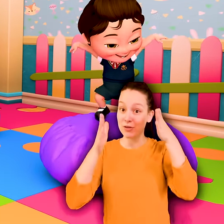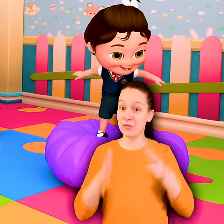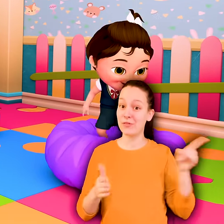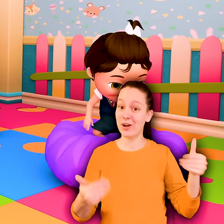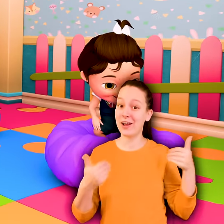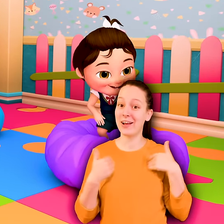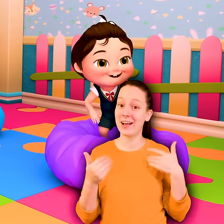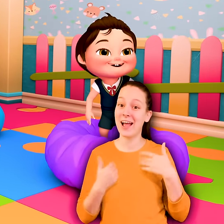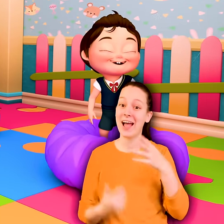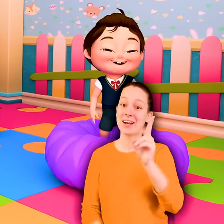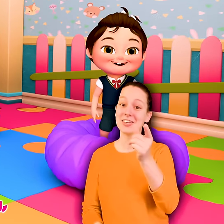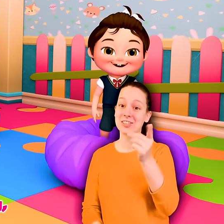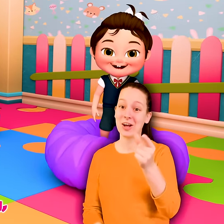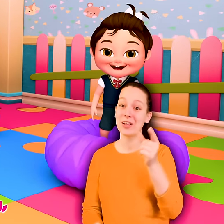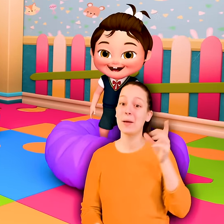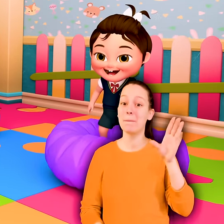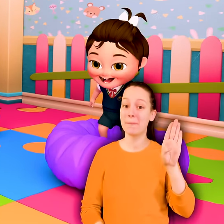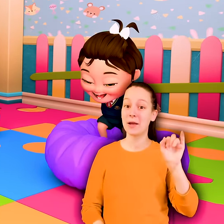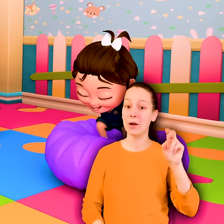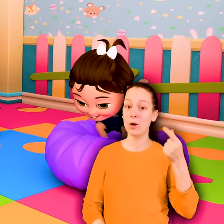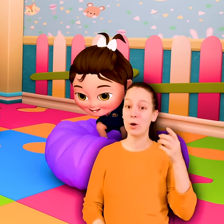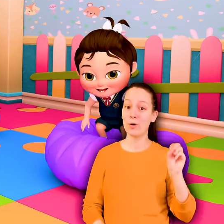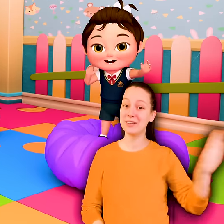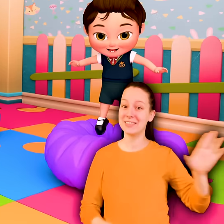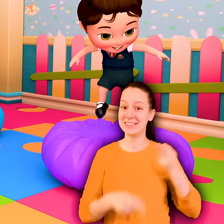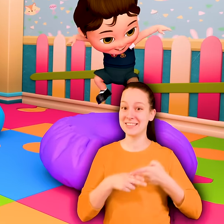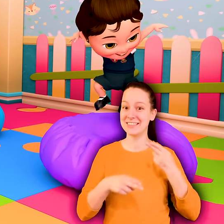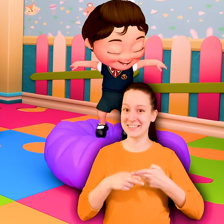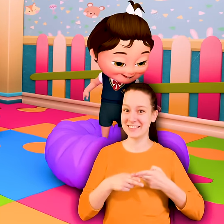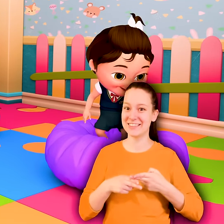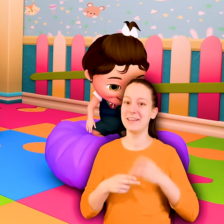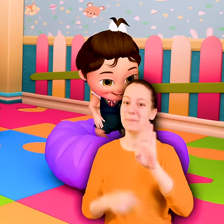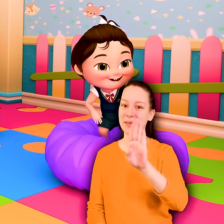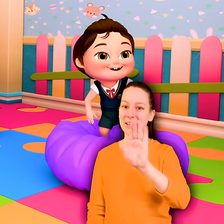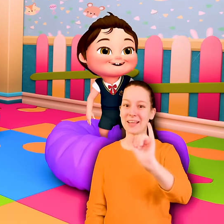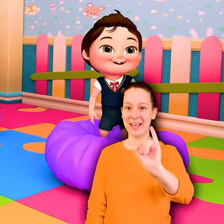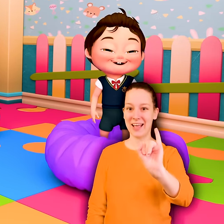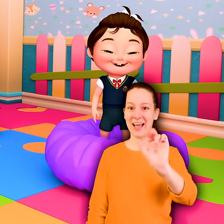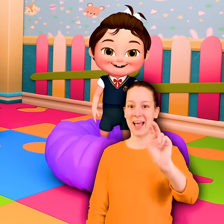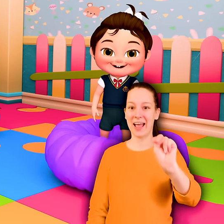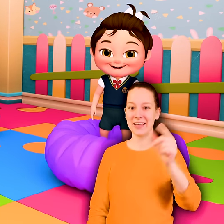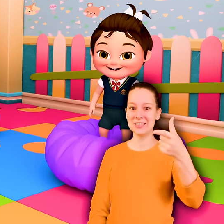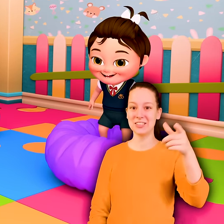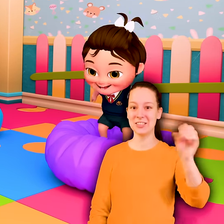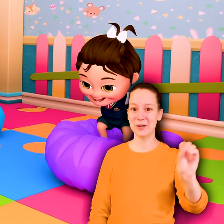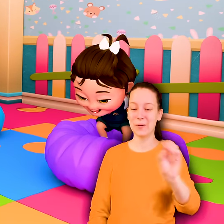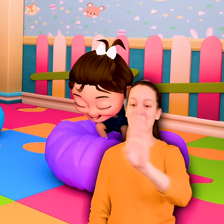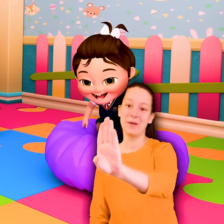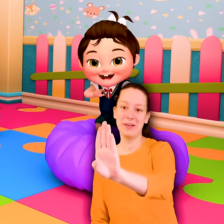there was a farmer who had a dog and bingo was his name-o b-i-n-g-o-b